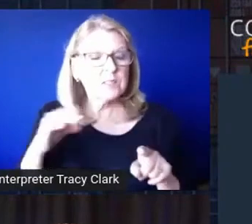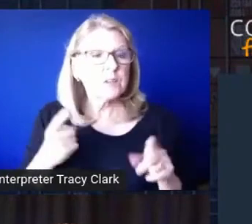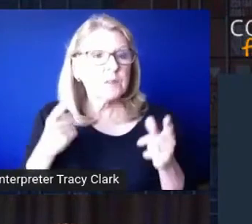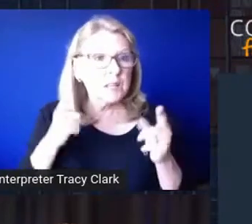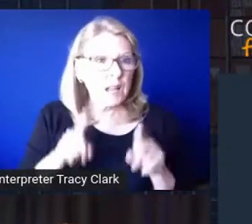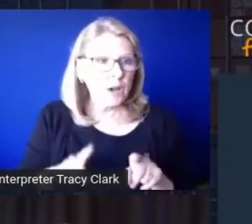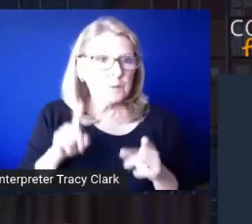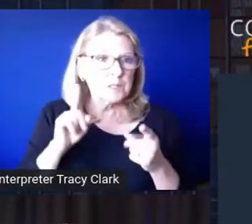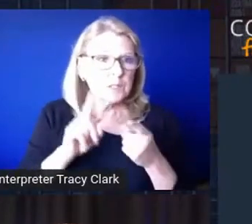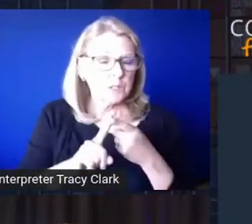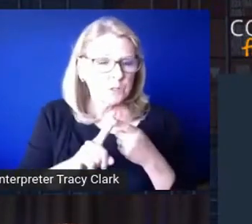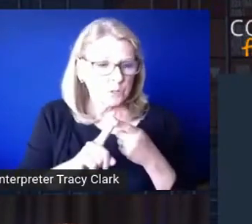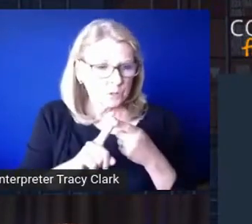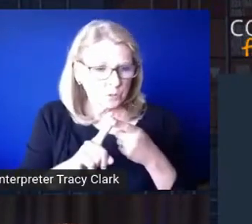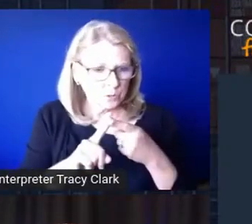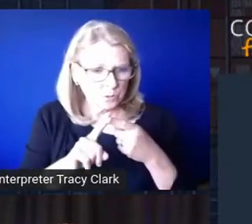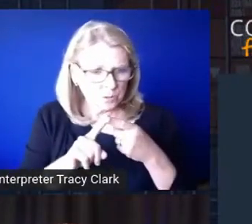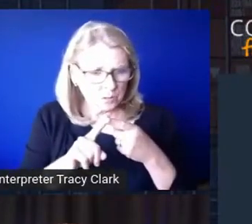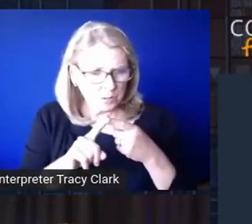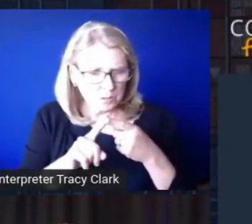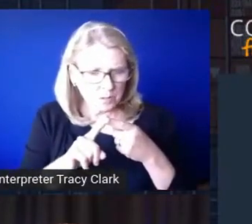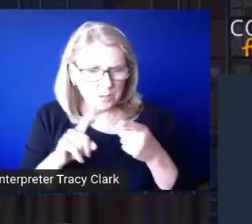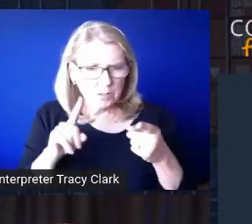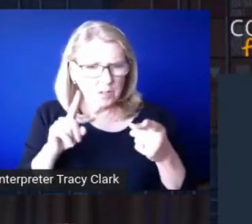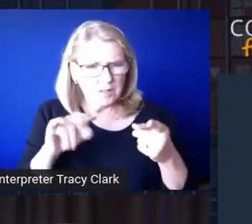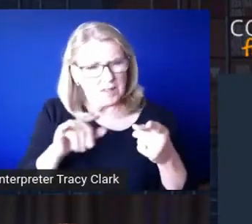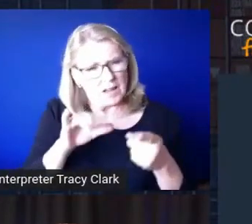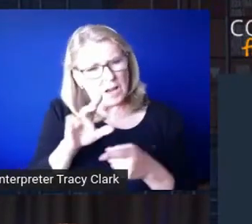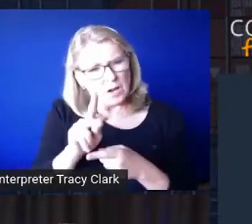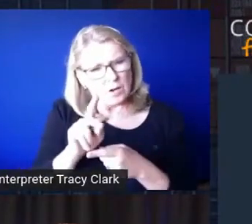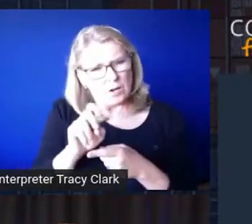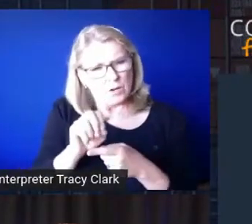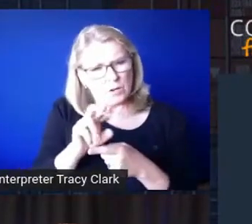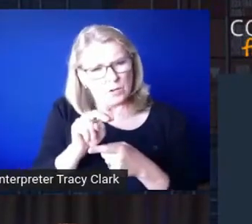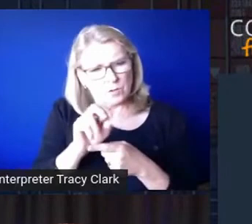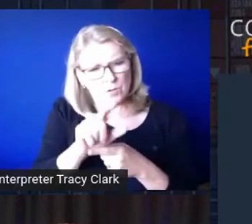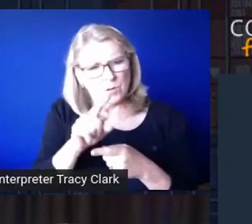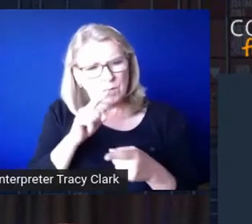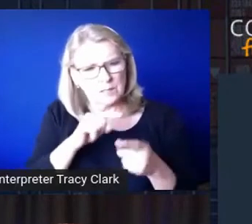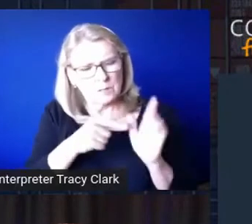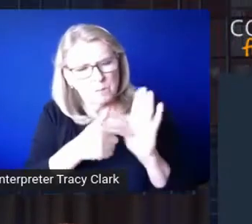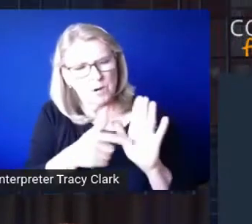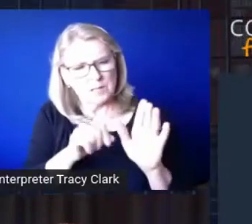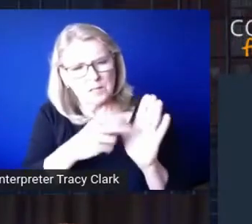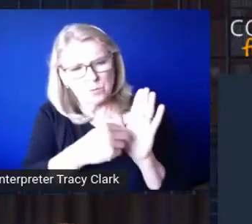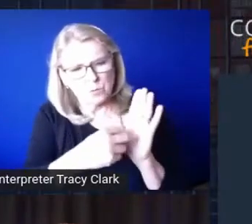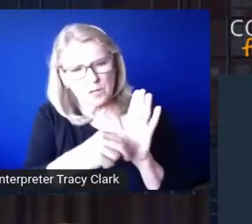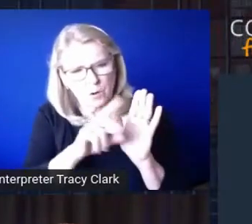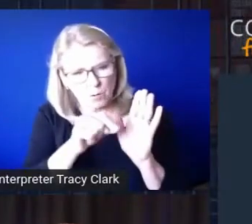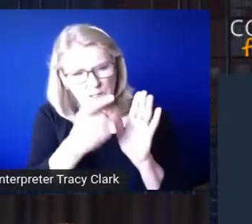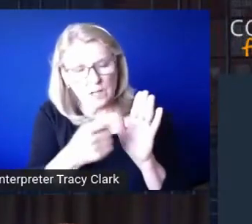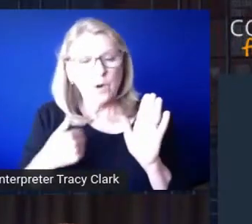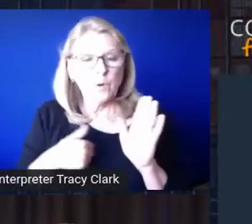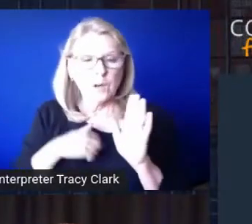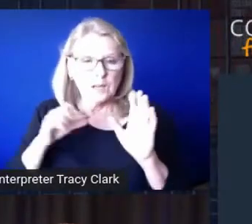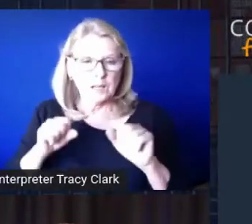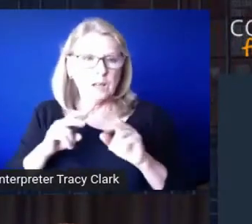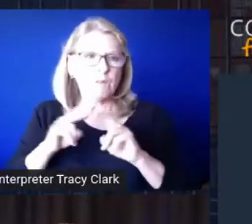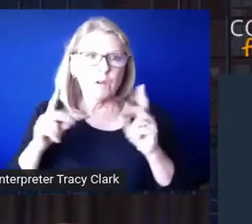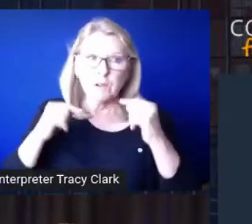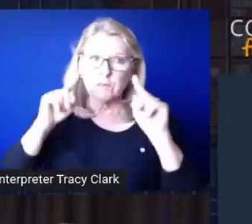rootfs is marked as read-only, we use DM very effectively to create a checksum